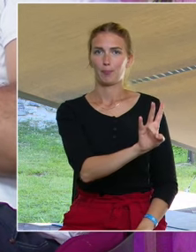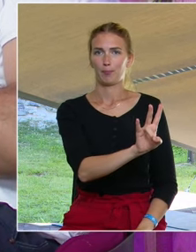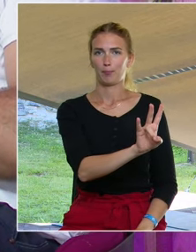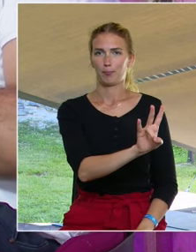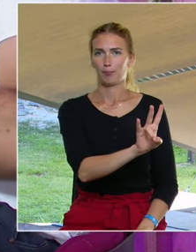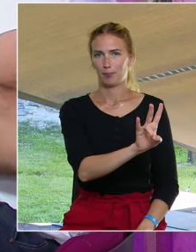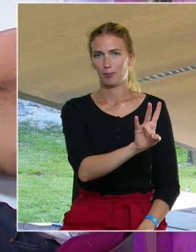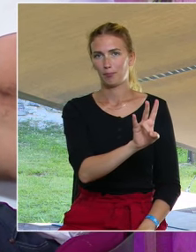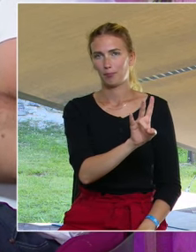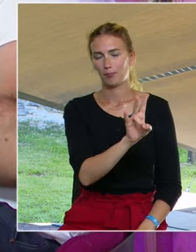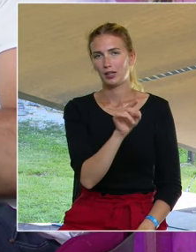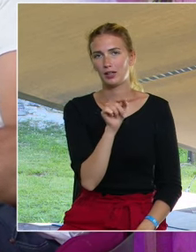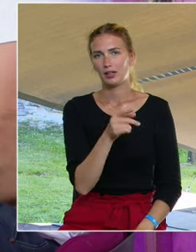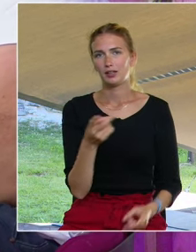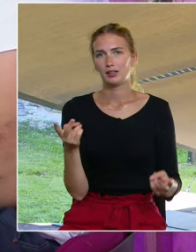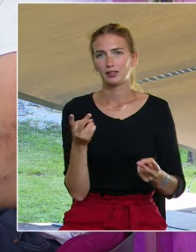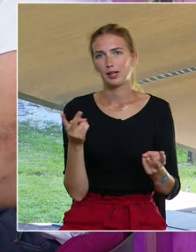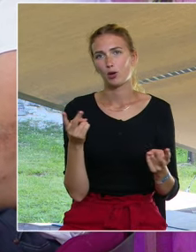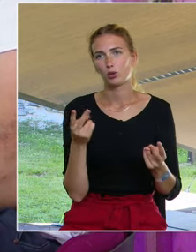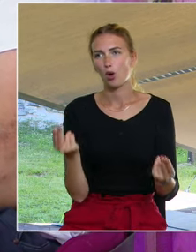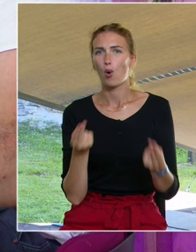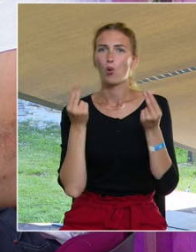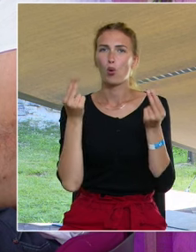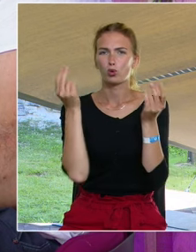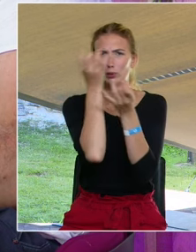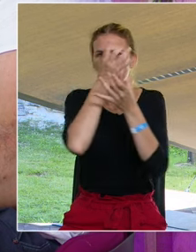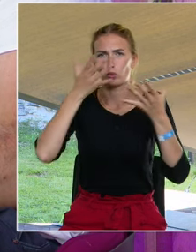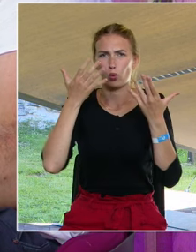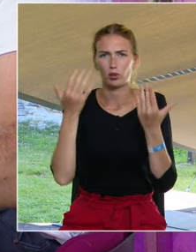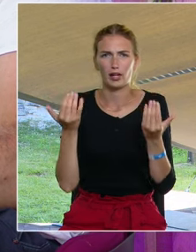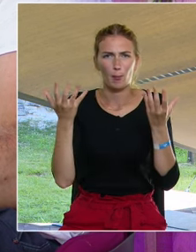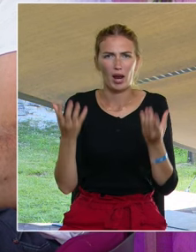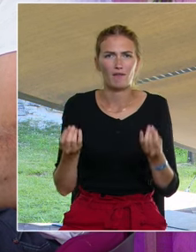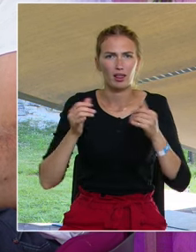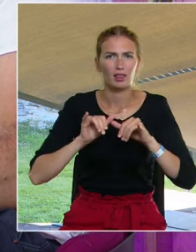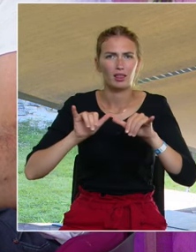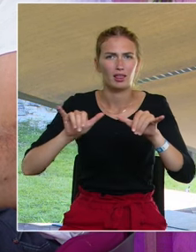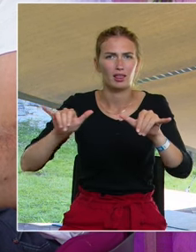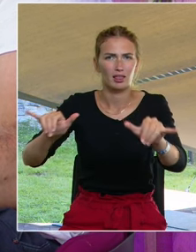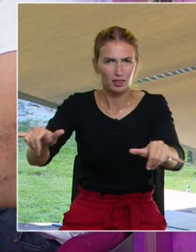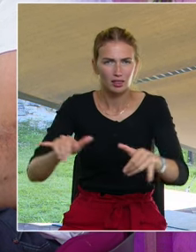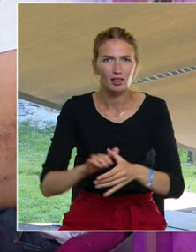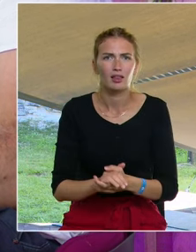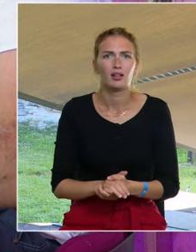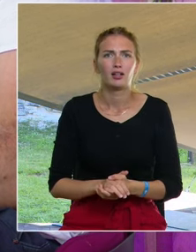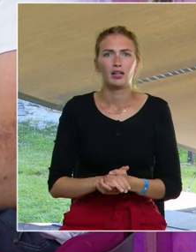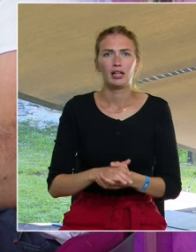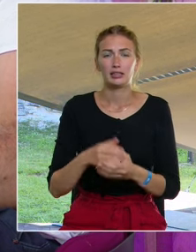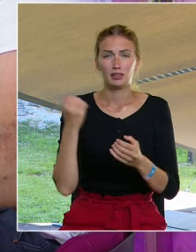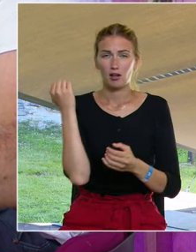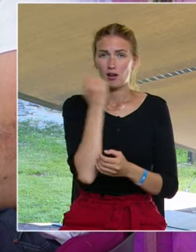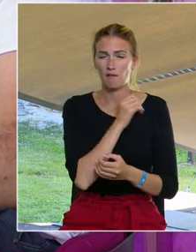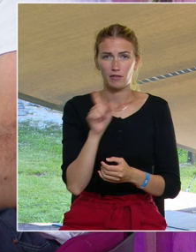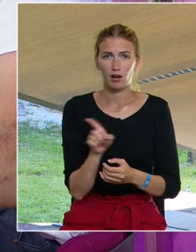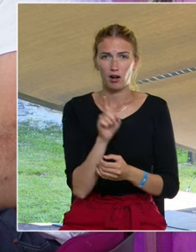this like sort of flex culture, we are kind of reeling from, I think. The pendulum swung so hard into